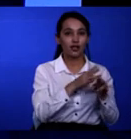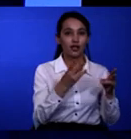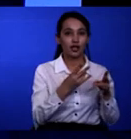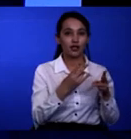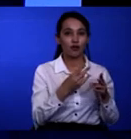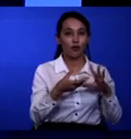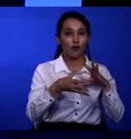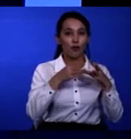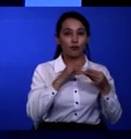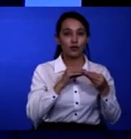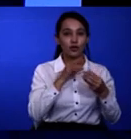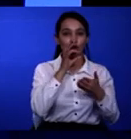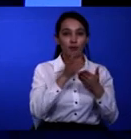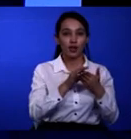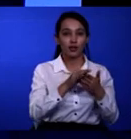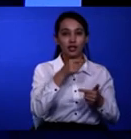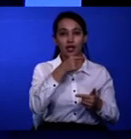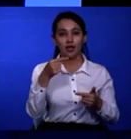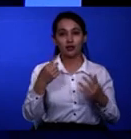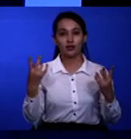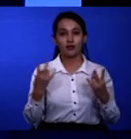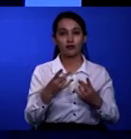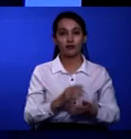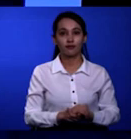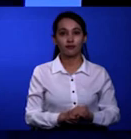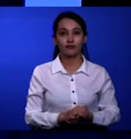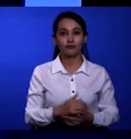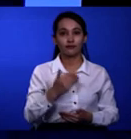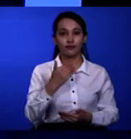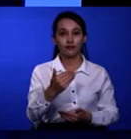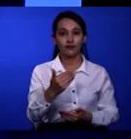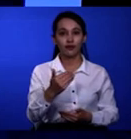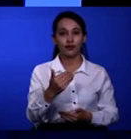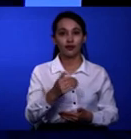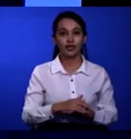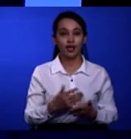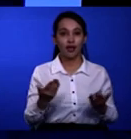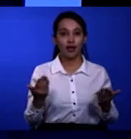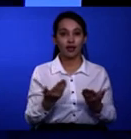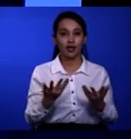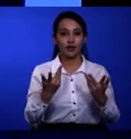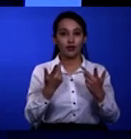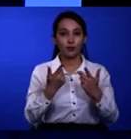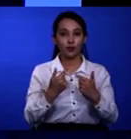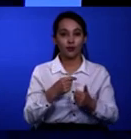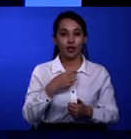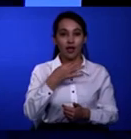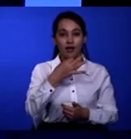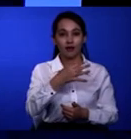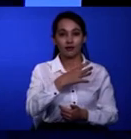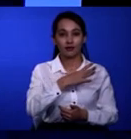esa bir-biridan ayiramiz. Sizga men qanday qilib yechilish yo'ligacha aytib